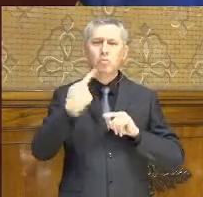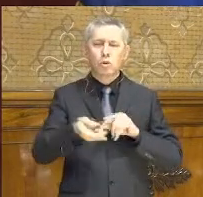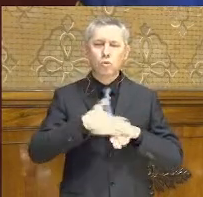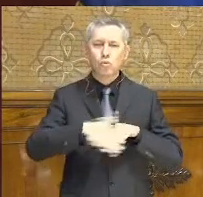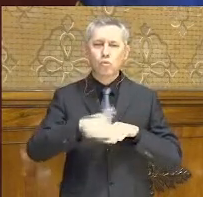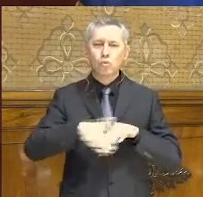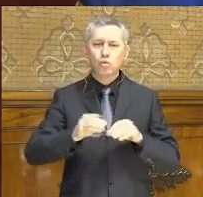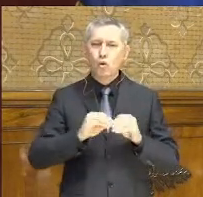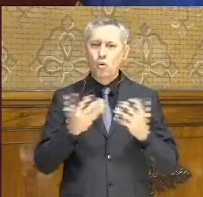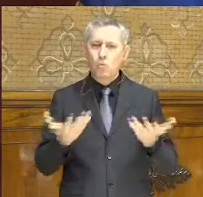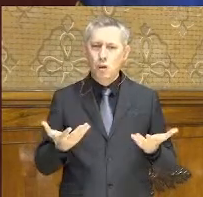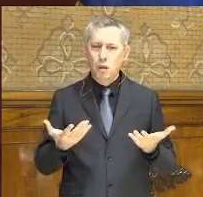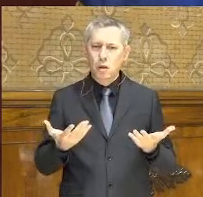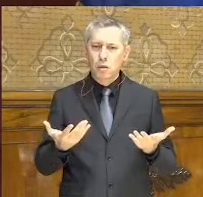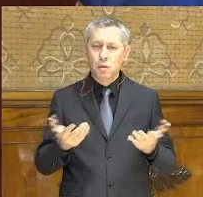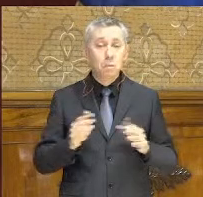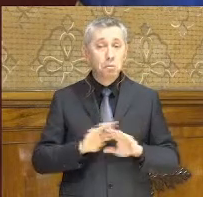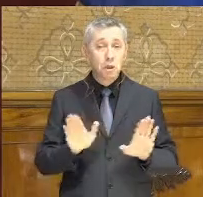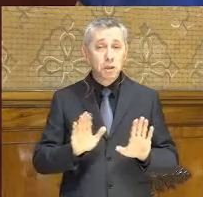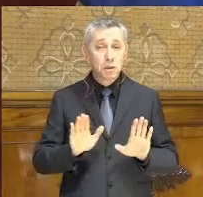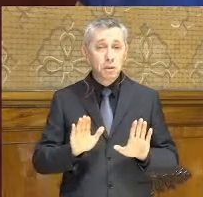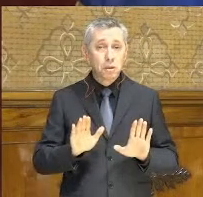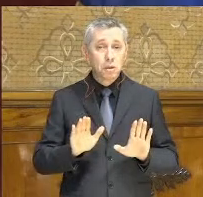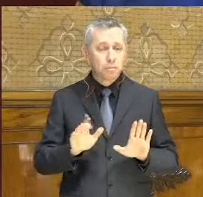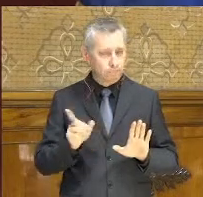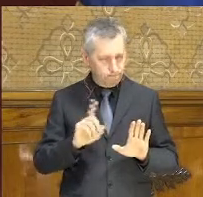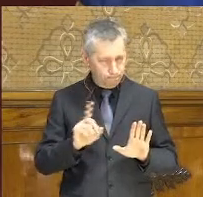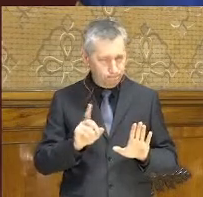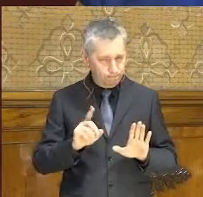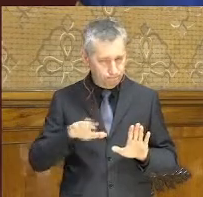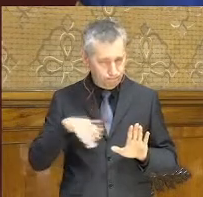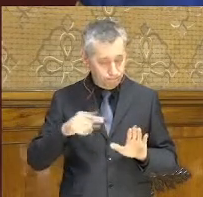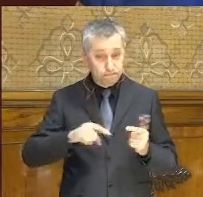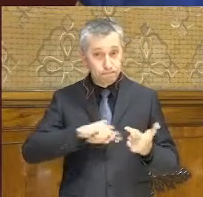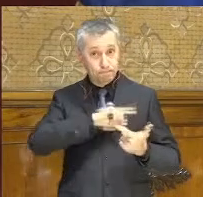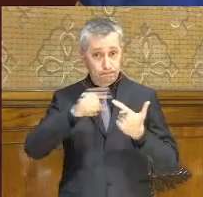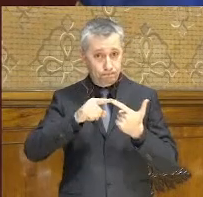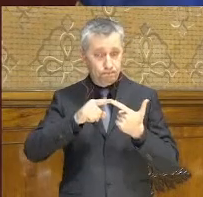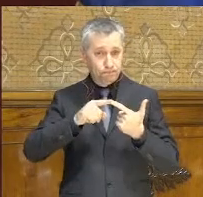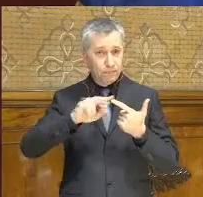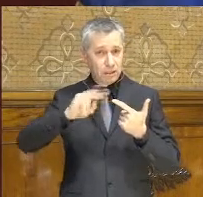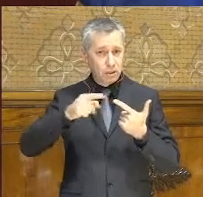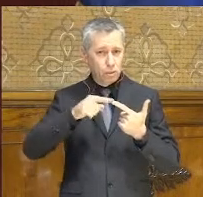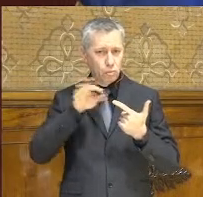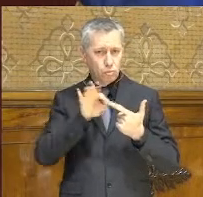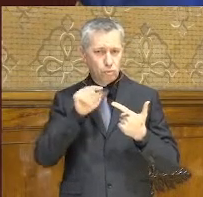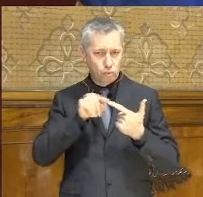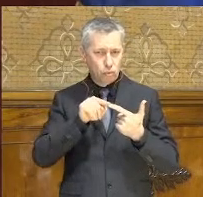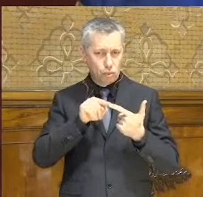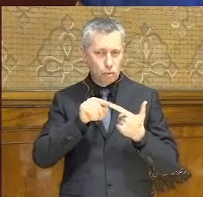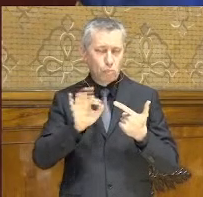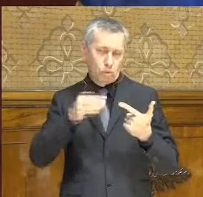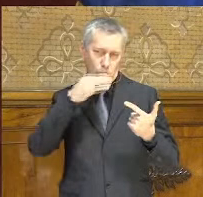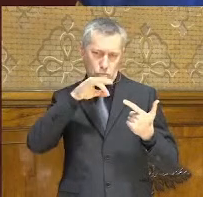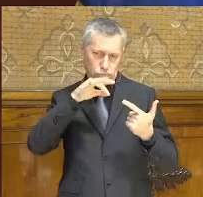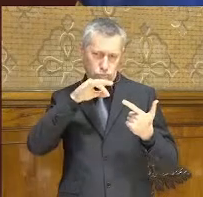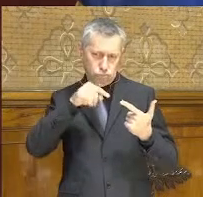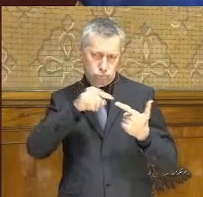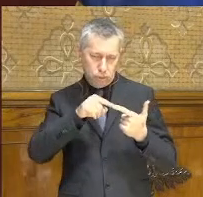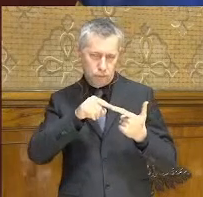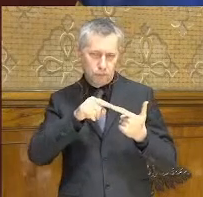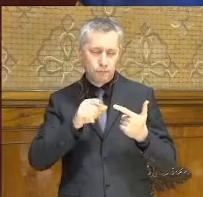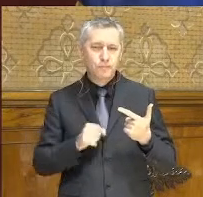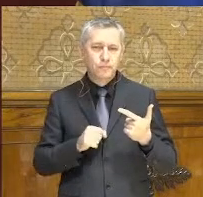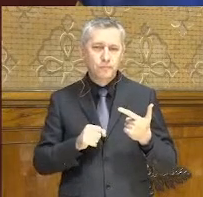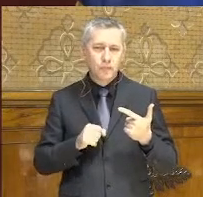The second issue is a concept I will talk about, which is about the